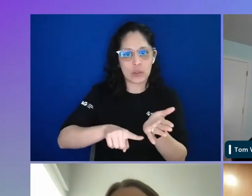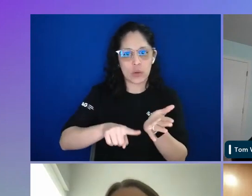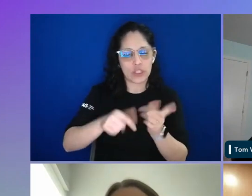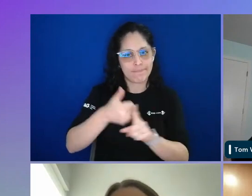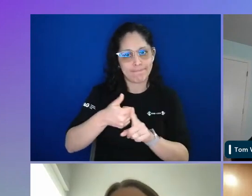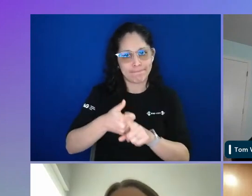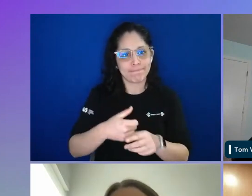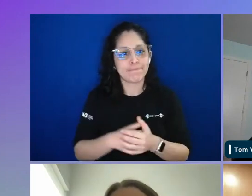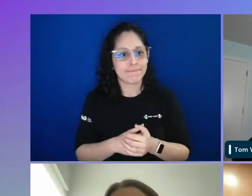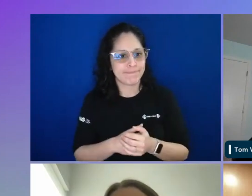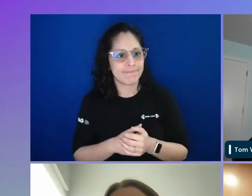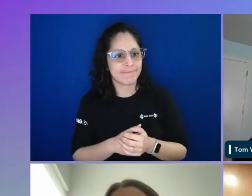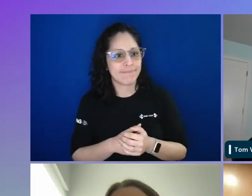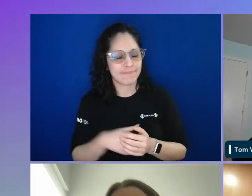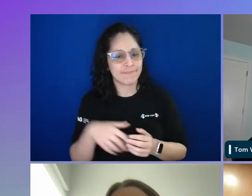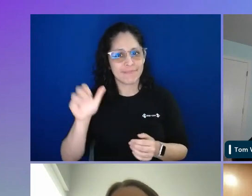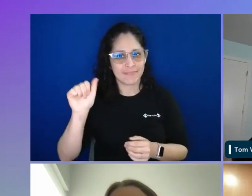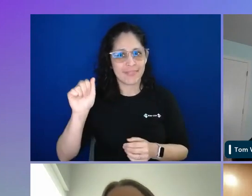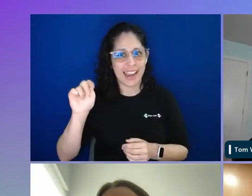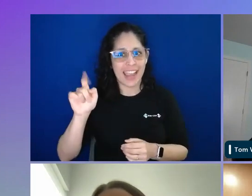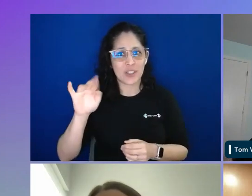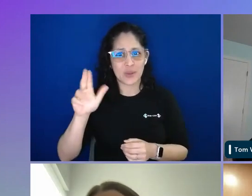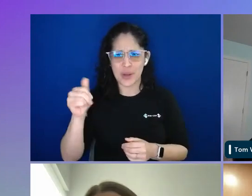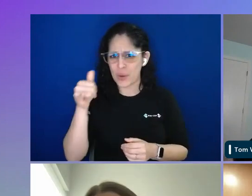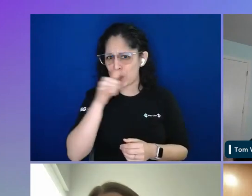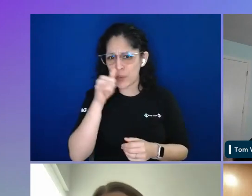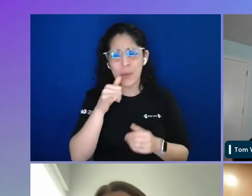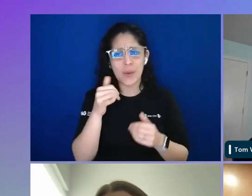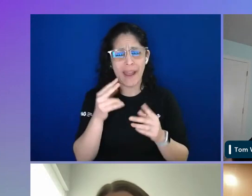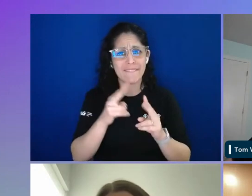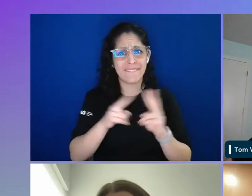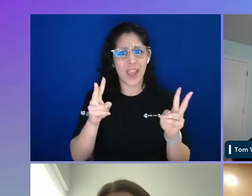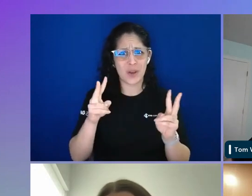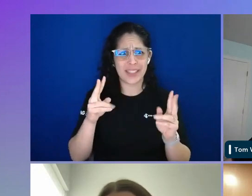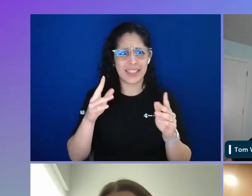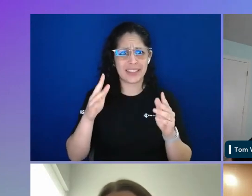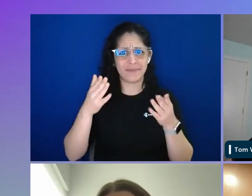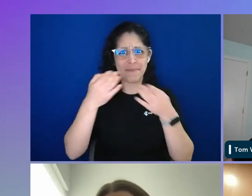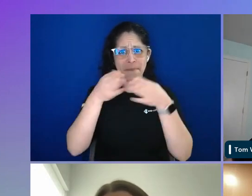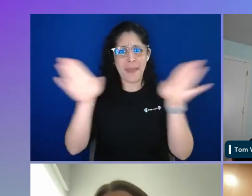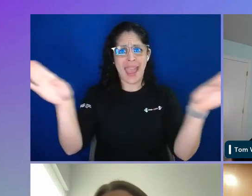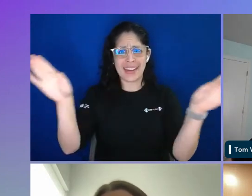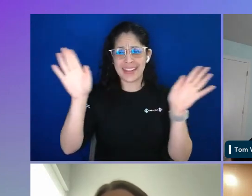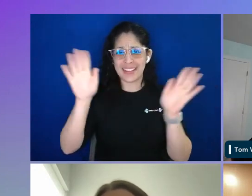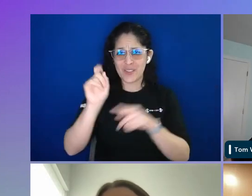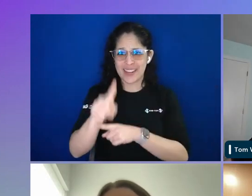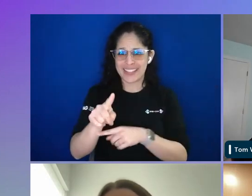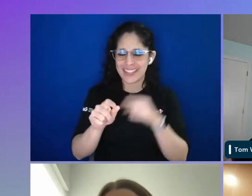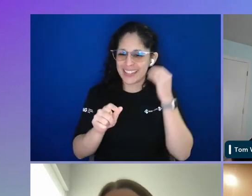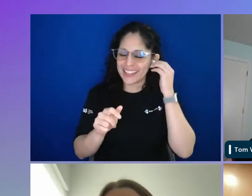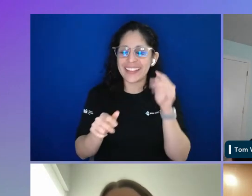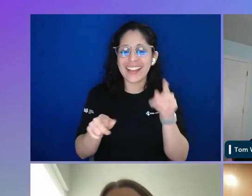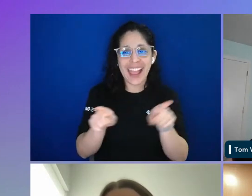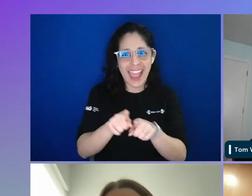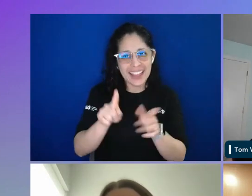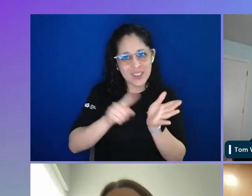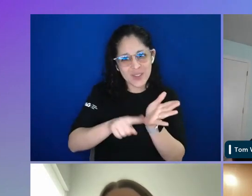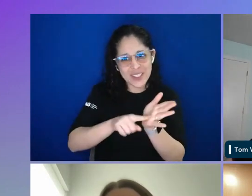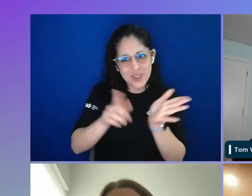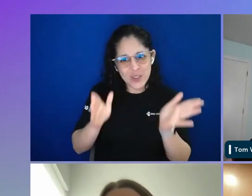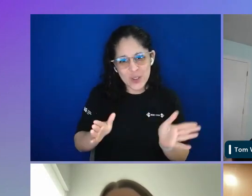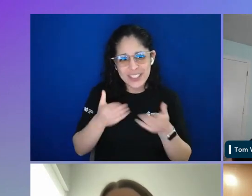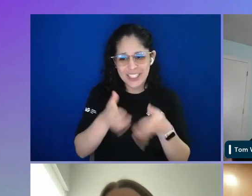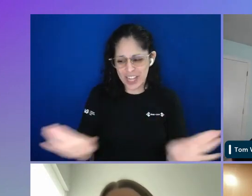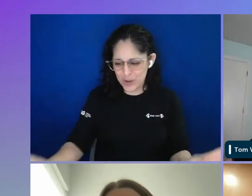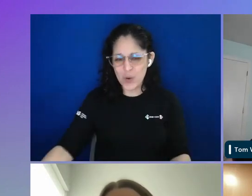It's a very meta question, I would say. as, as researchers in general,